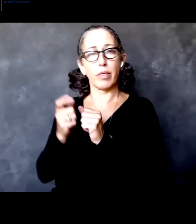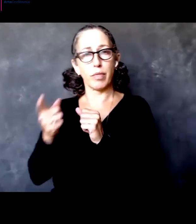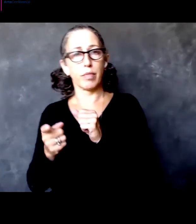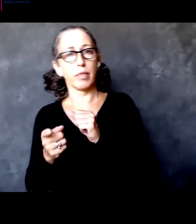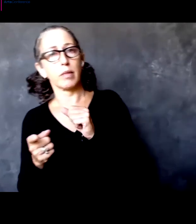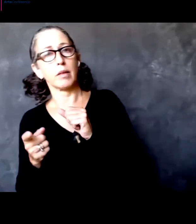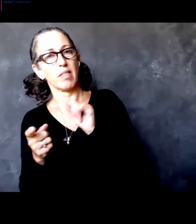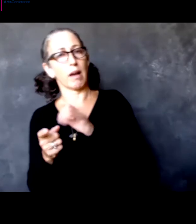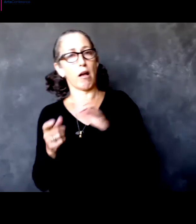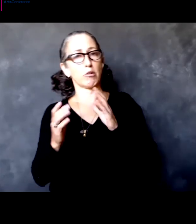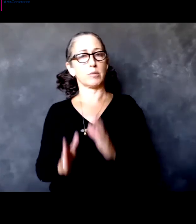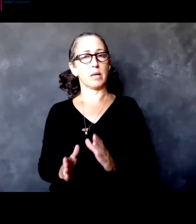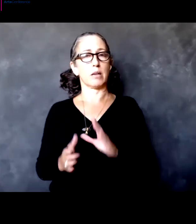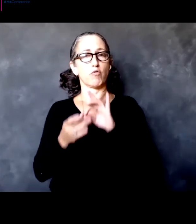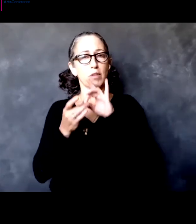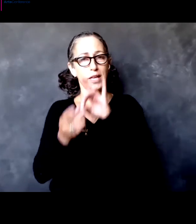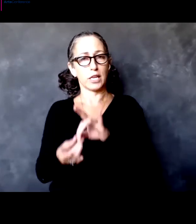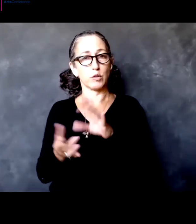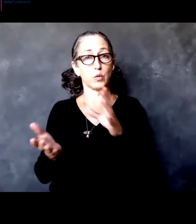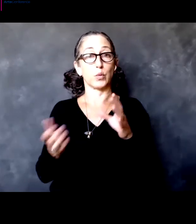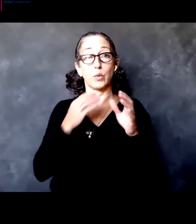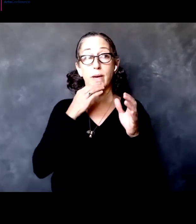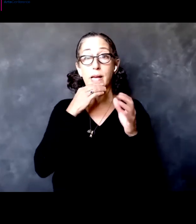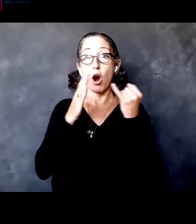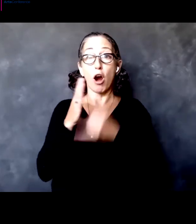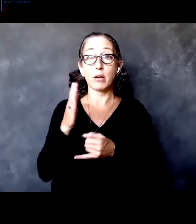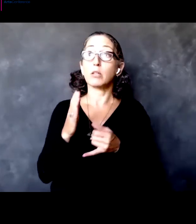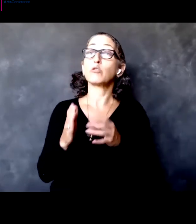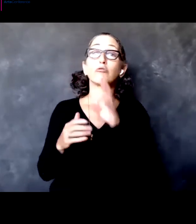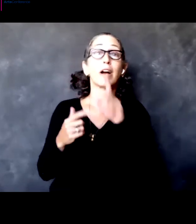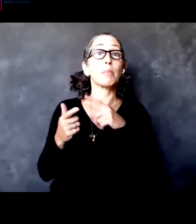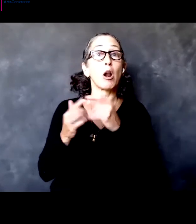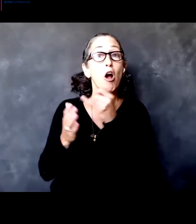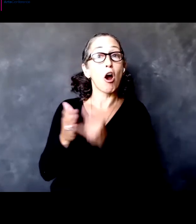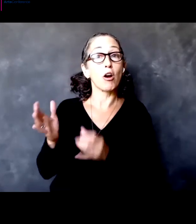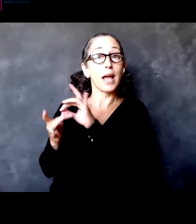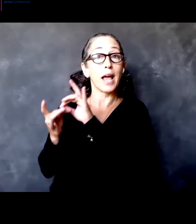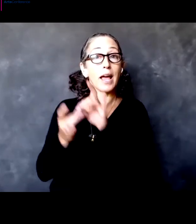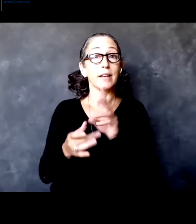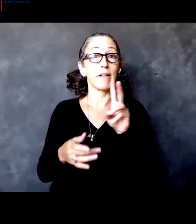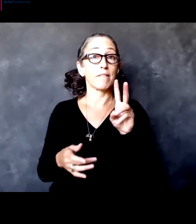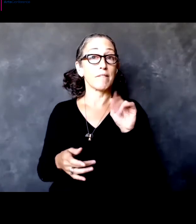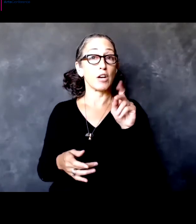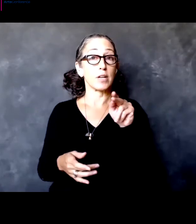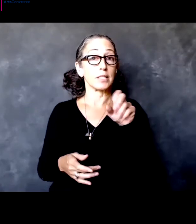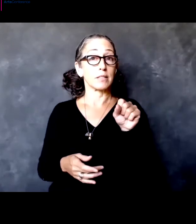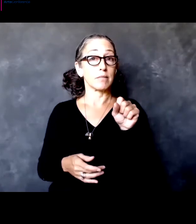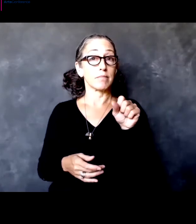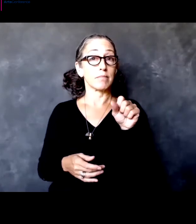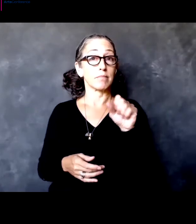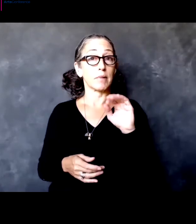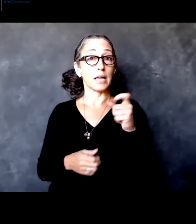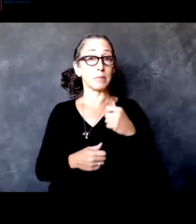we focused on what the arts can do for veterans. It's something he values about. It's an interest that he has,